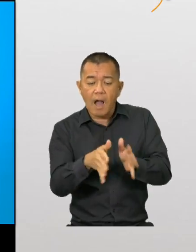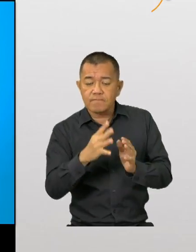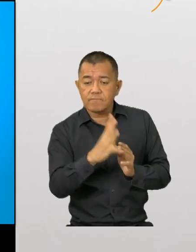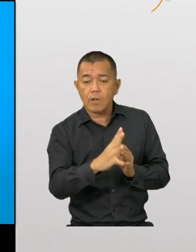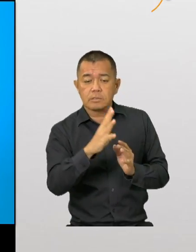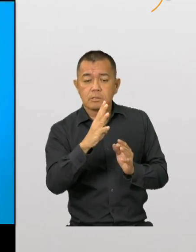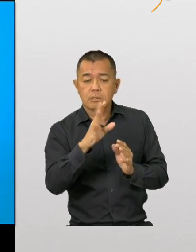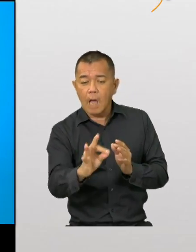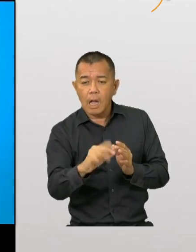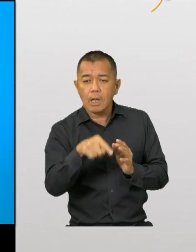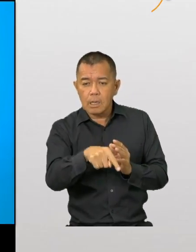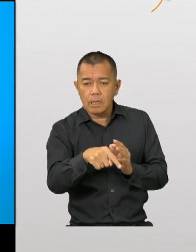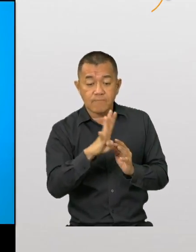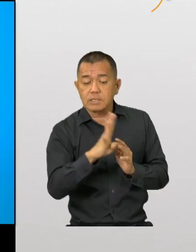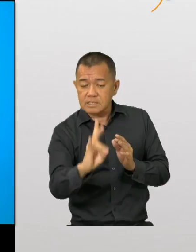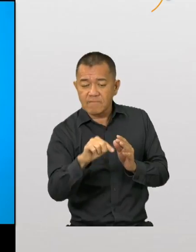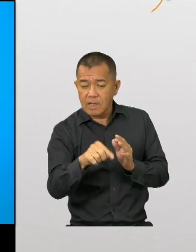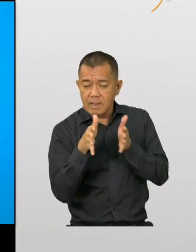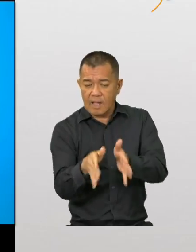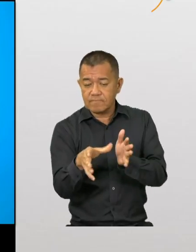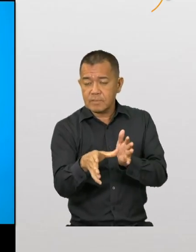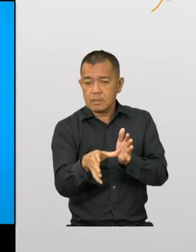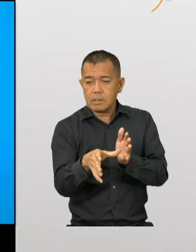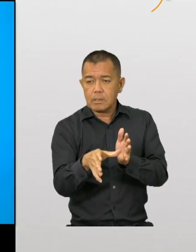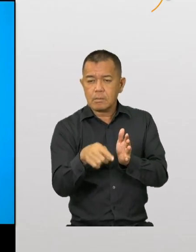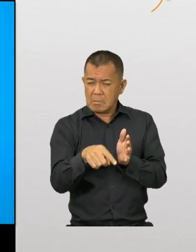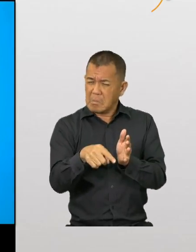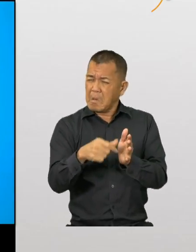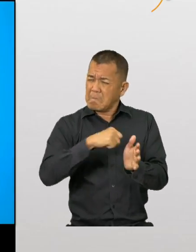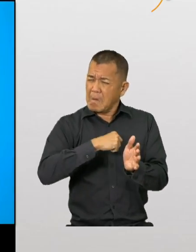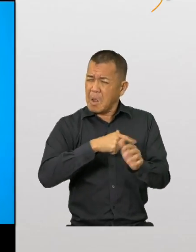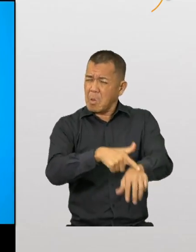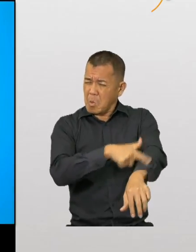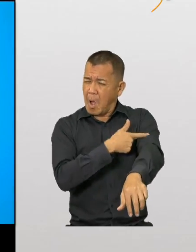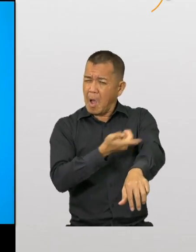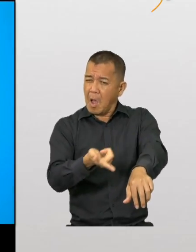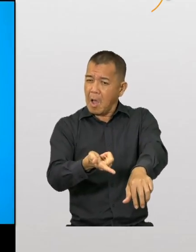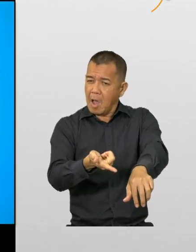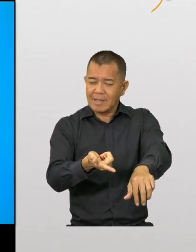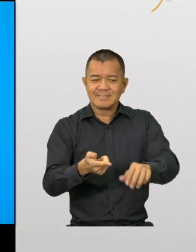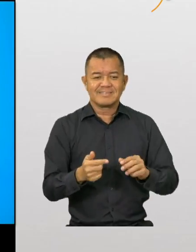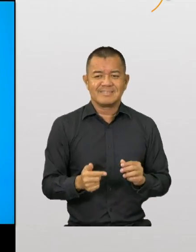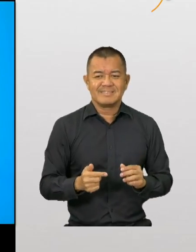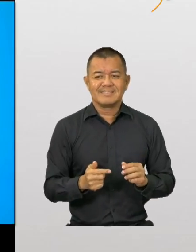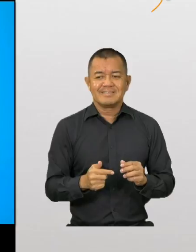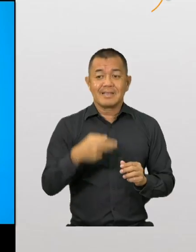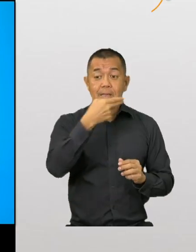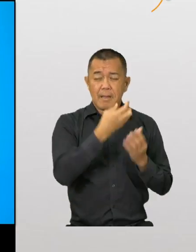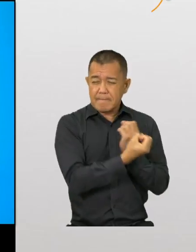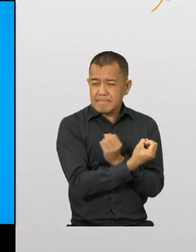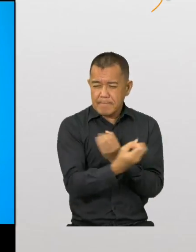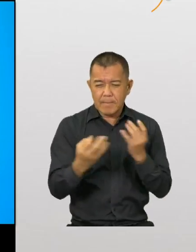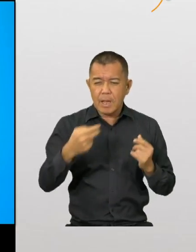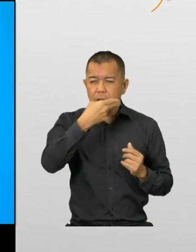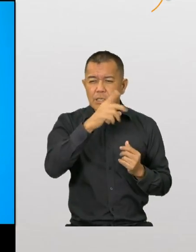time. Very few of today's HDB owners will outlive their leases. HDB estimates that it will happen to